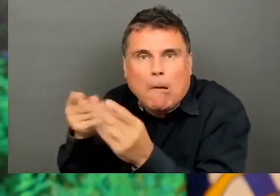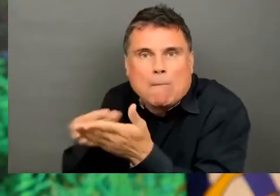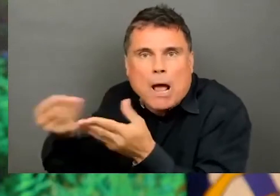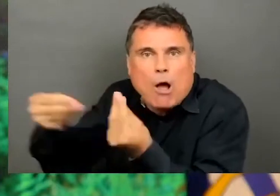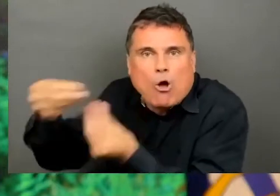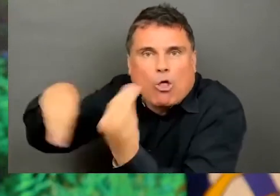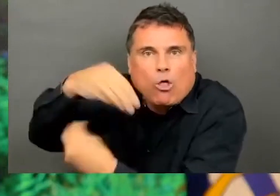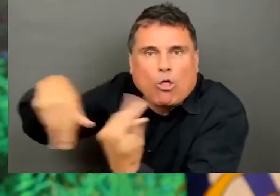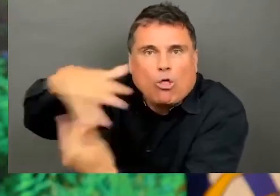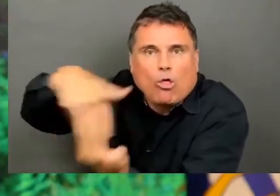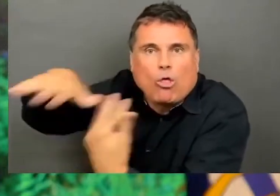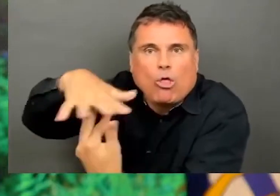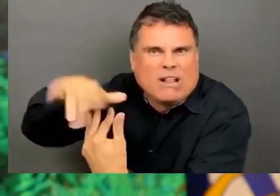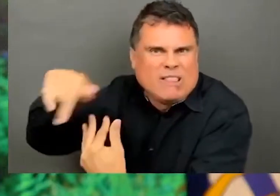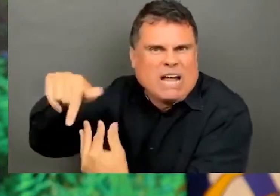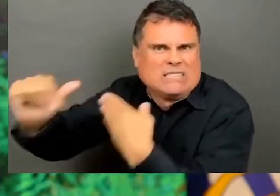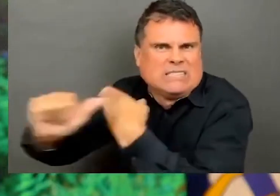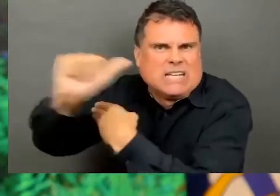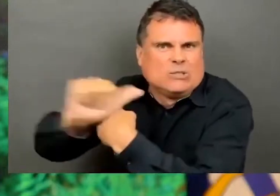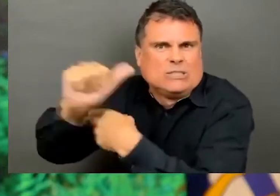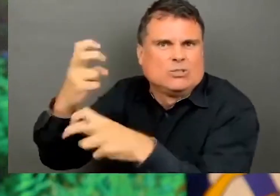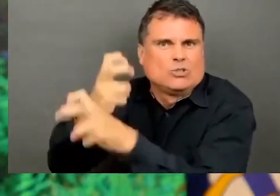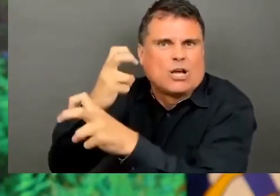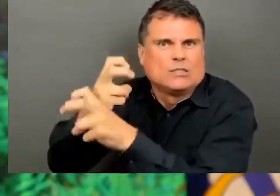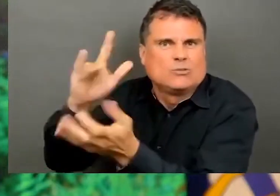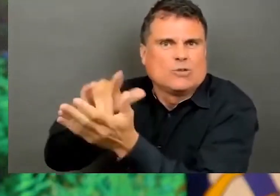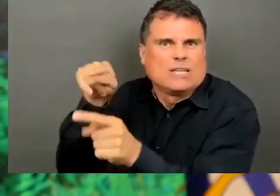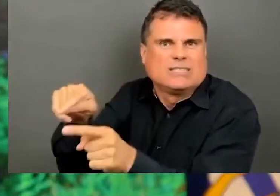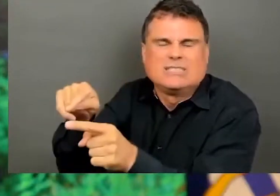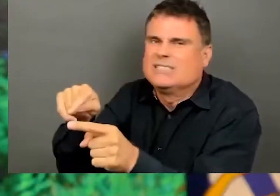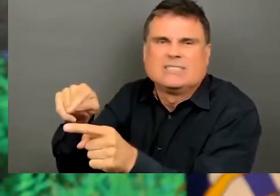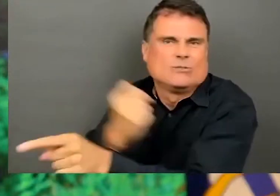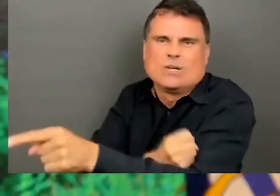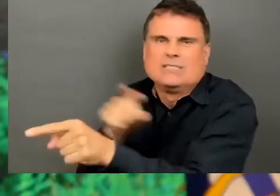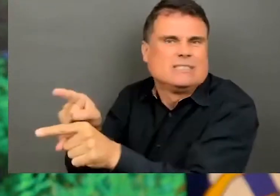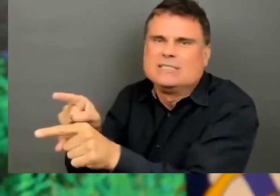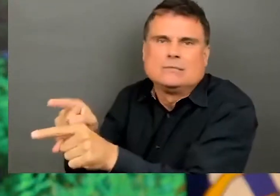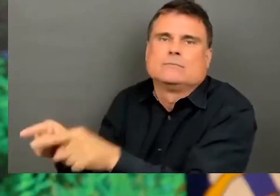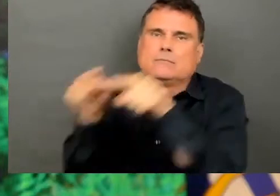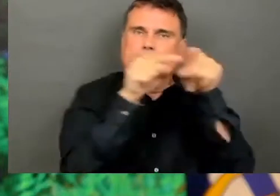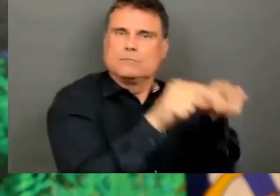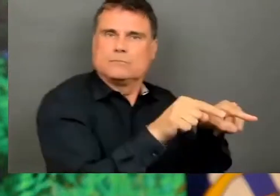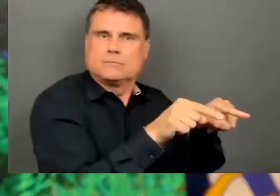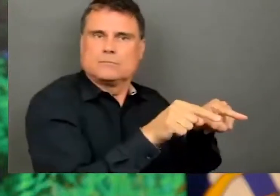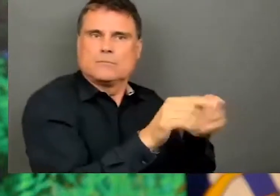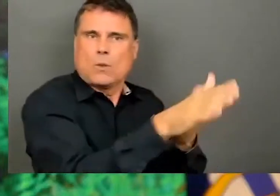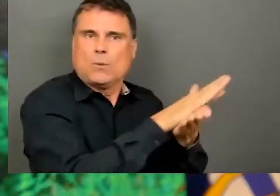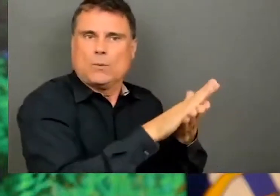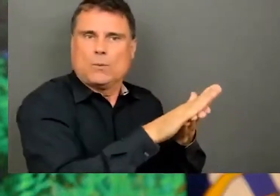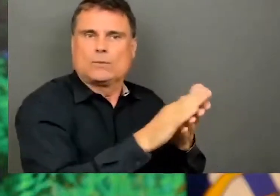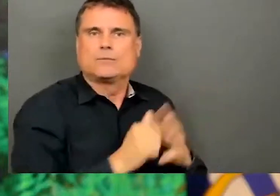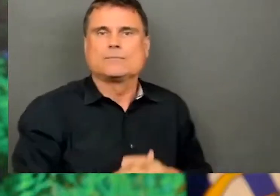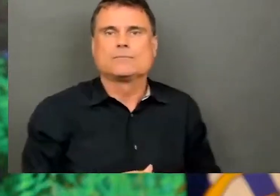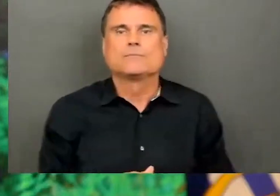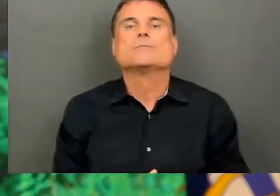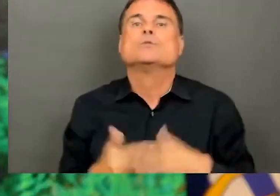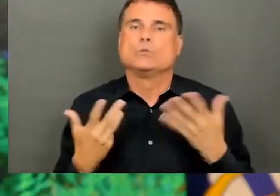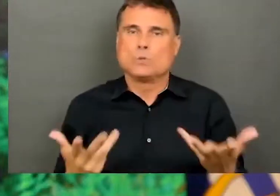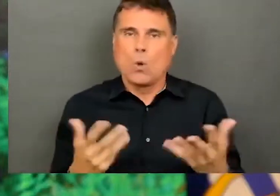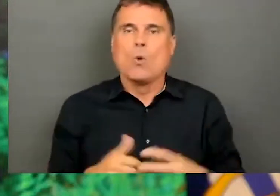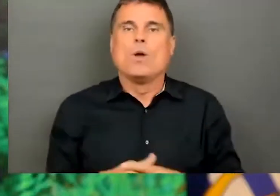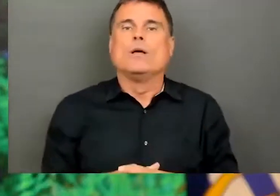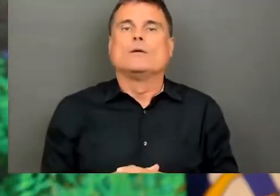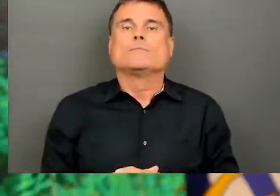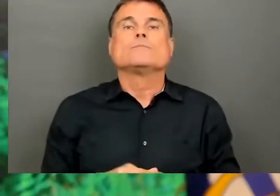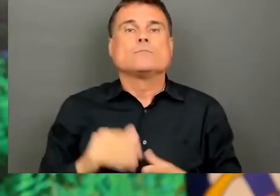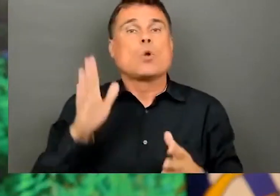While a safer supply will decrease the chances of overdose due to unknown factors experienced